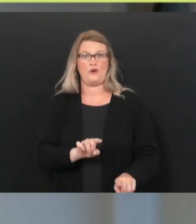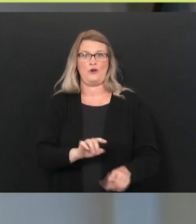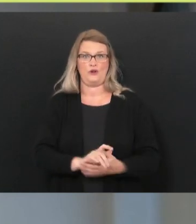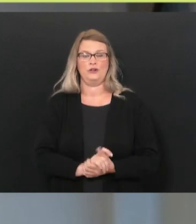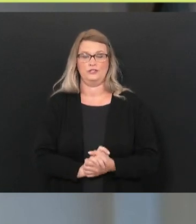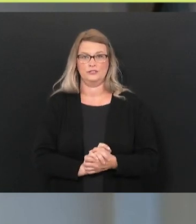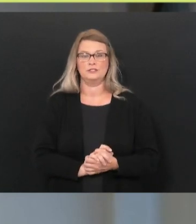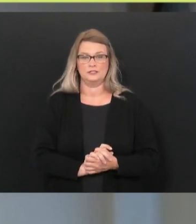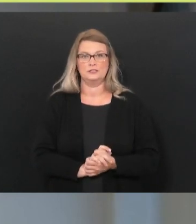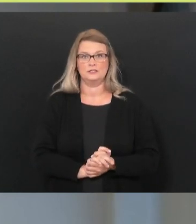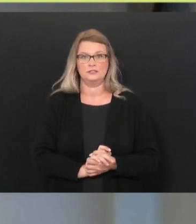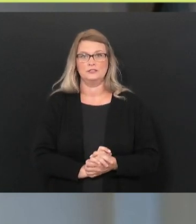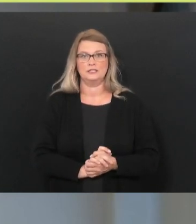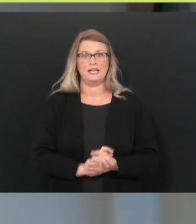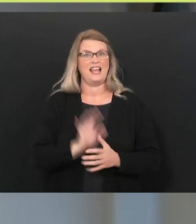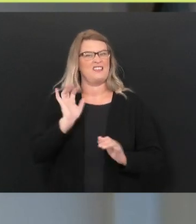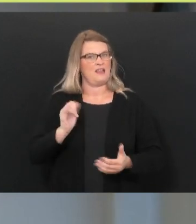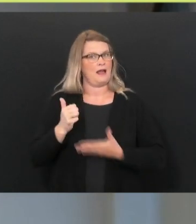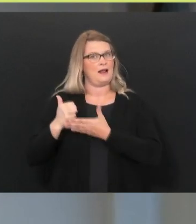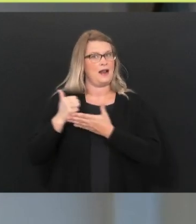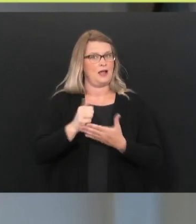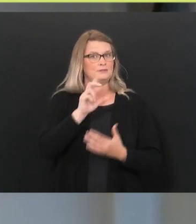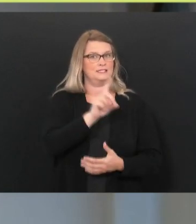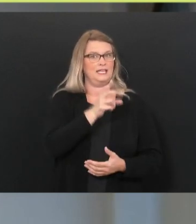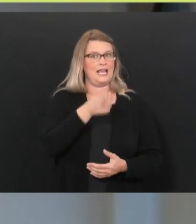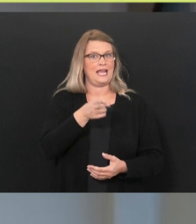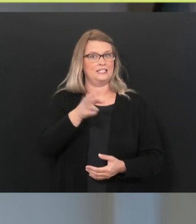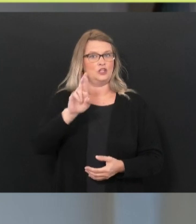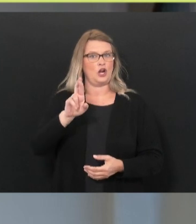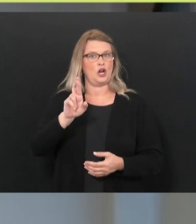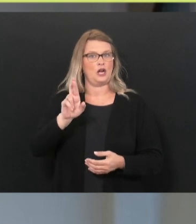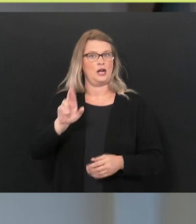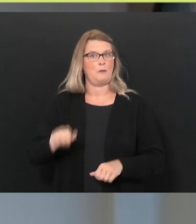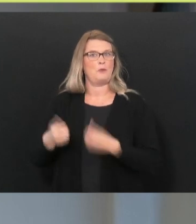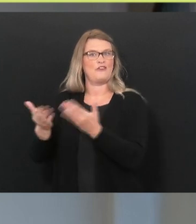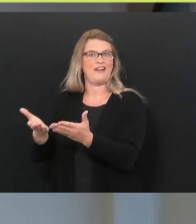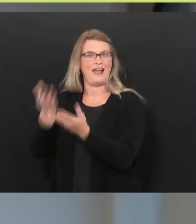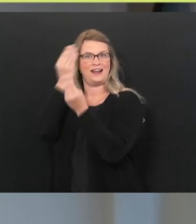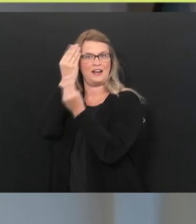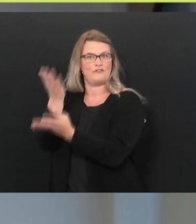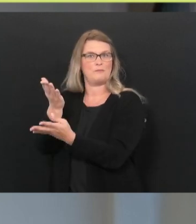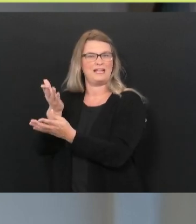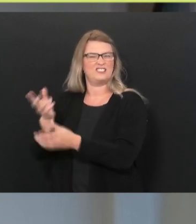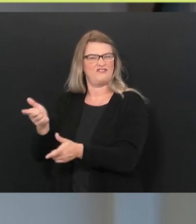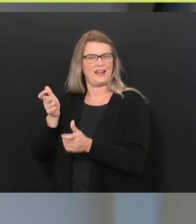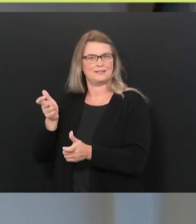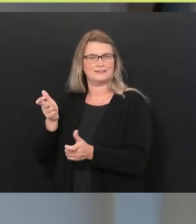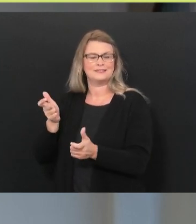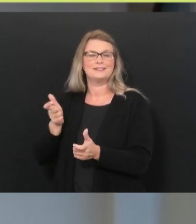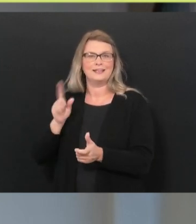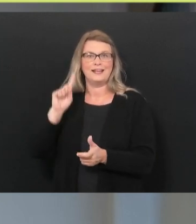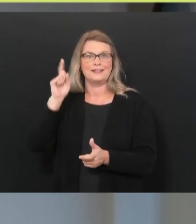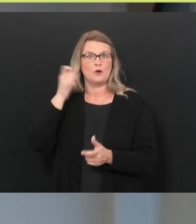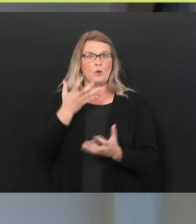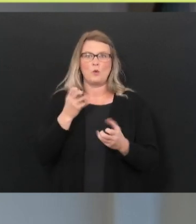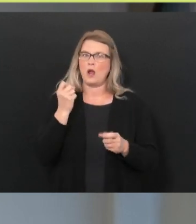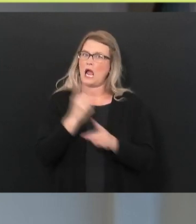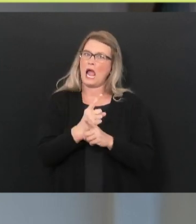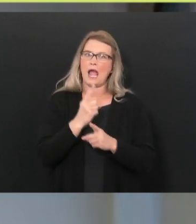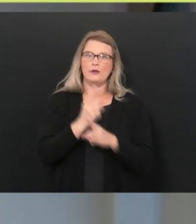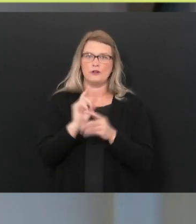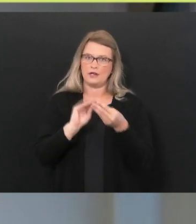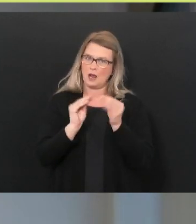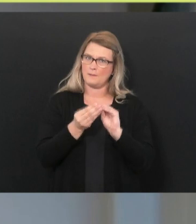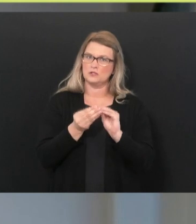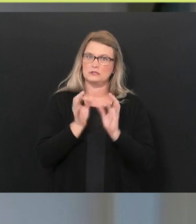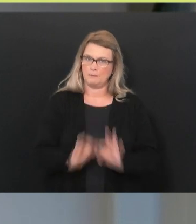that really helps DHHR provide information quicker. We talked a lot, and the governor's talked a lot about getting accurate information.